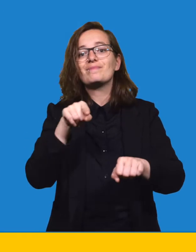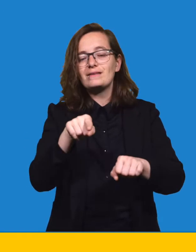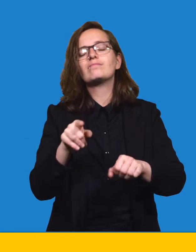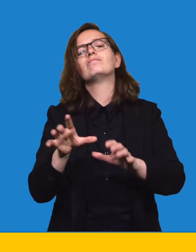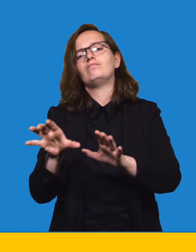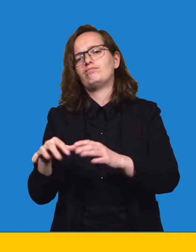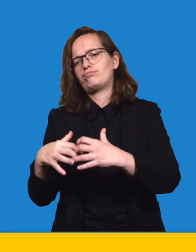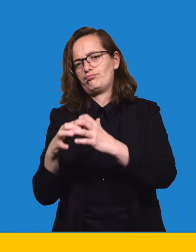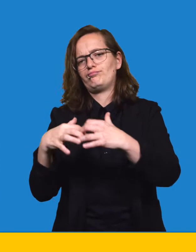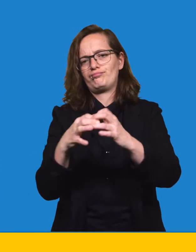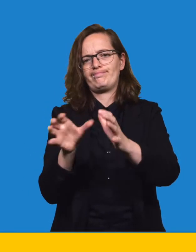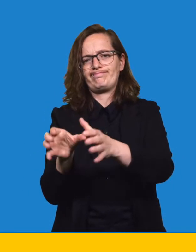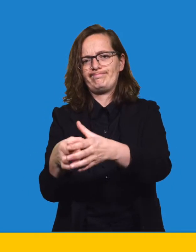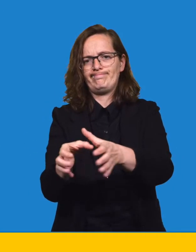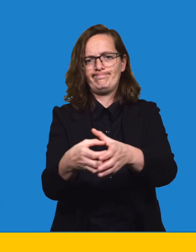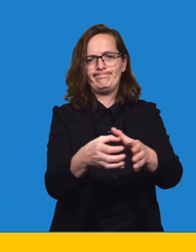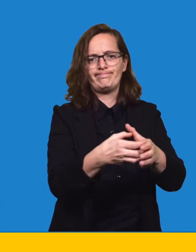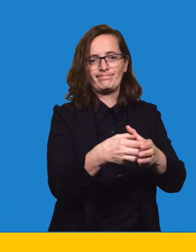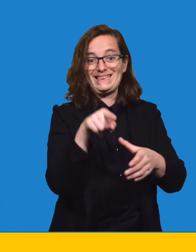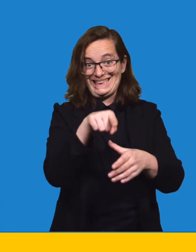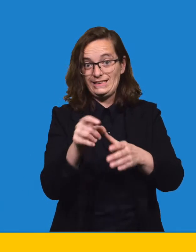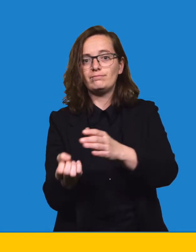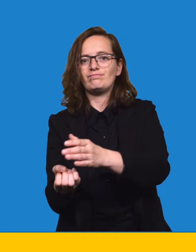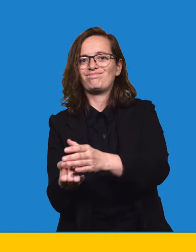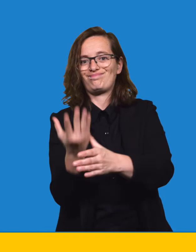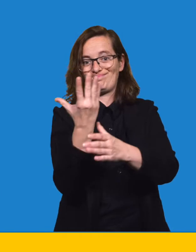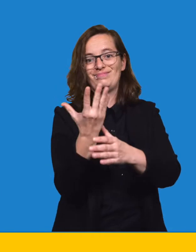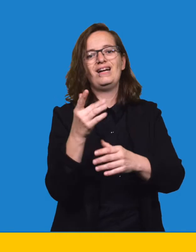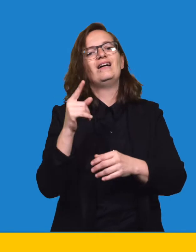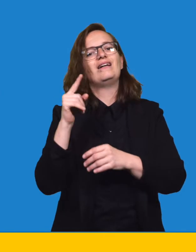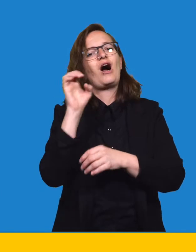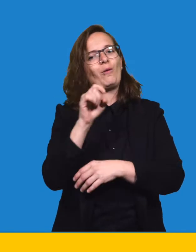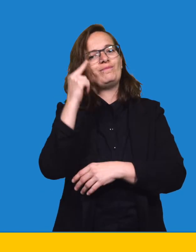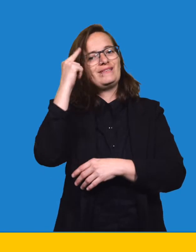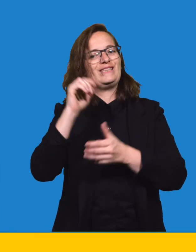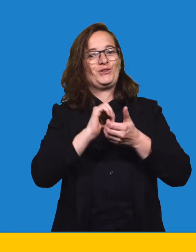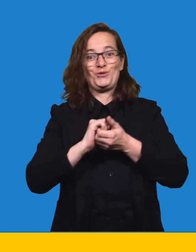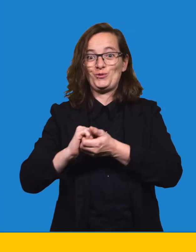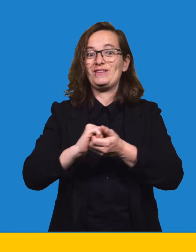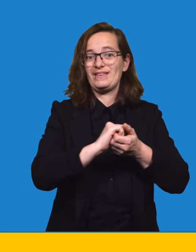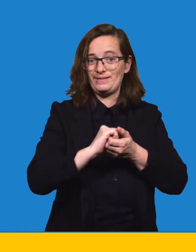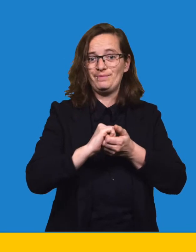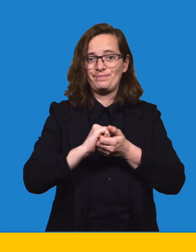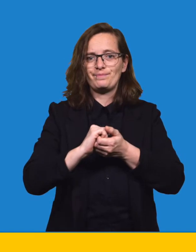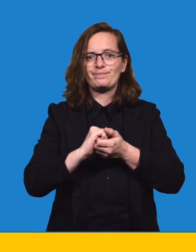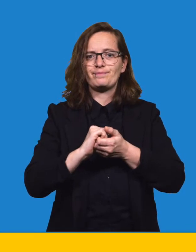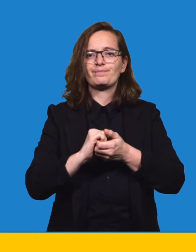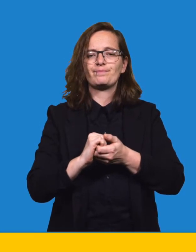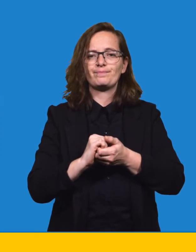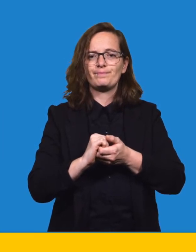being crossed, violated and rearranged, there was a need to build alliances, something that triggered European thinking and